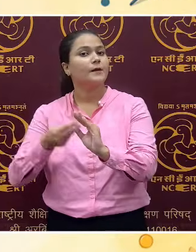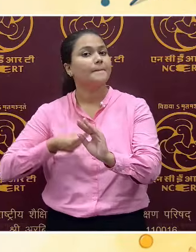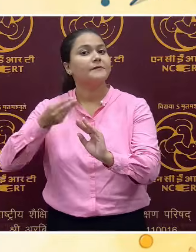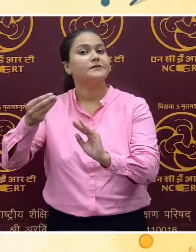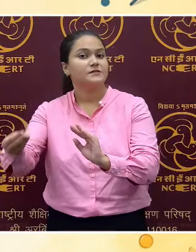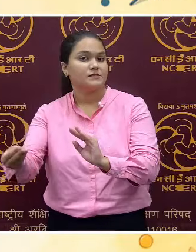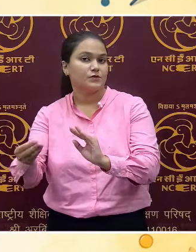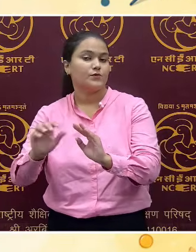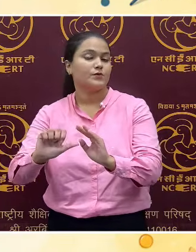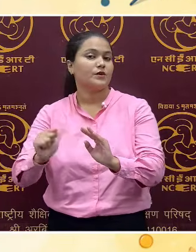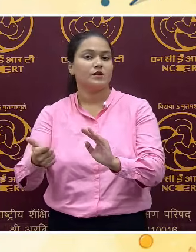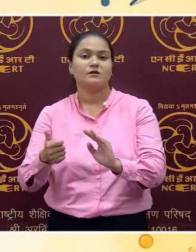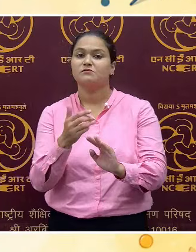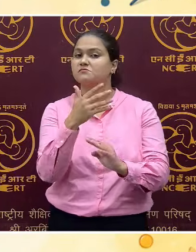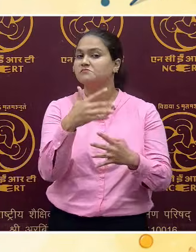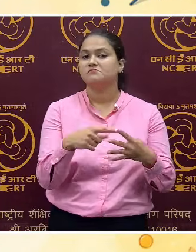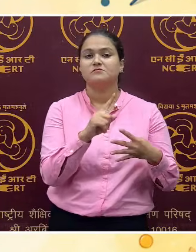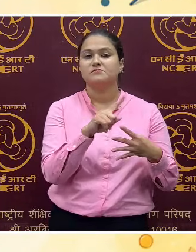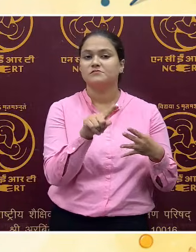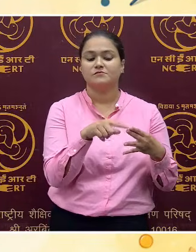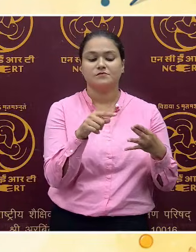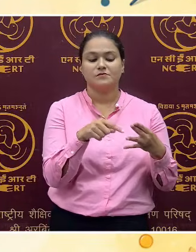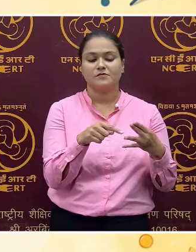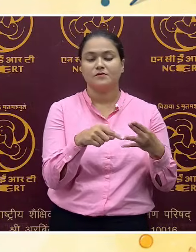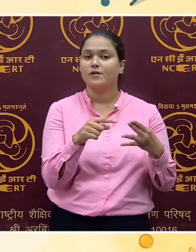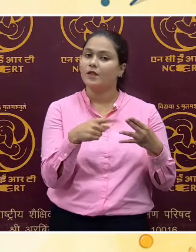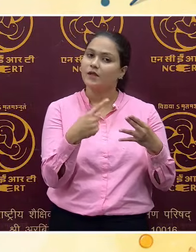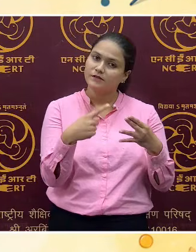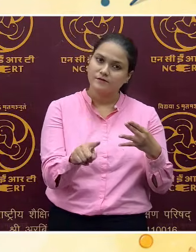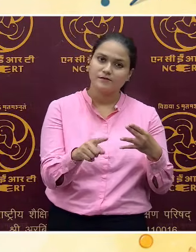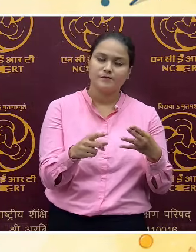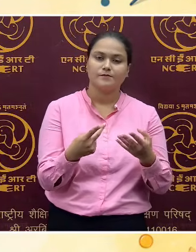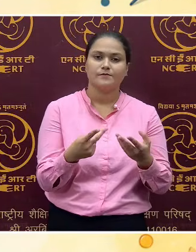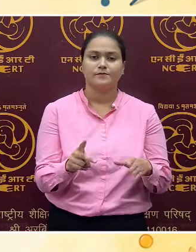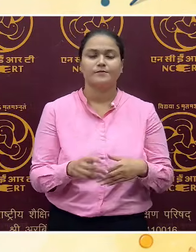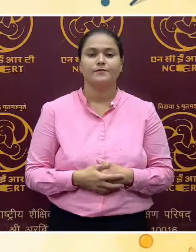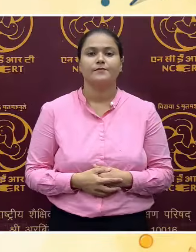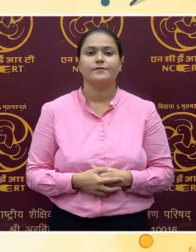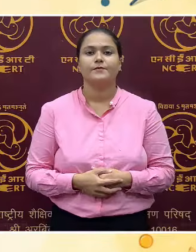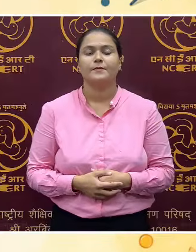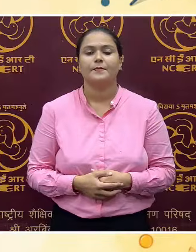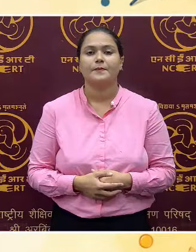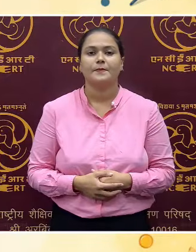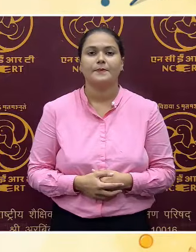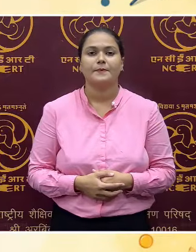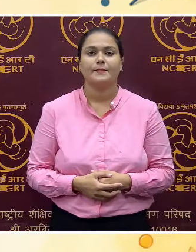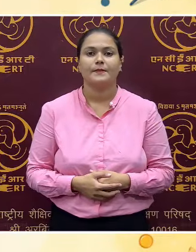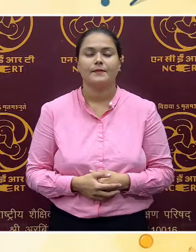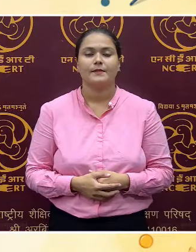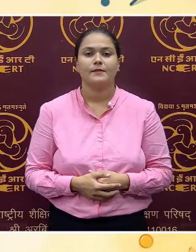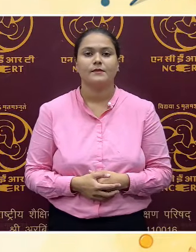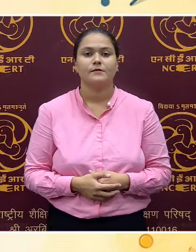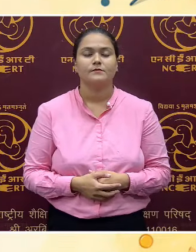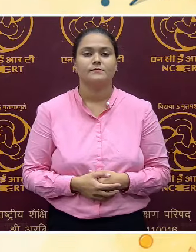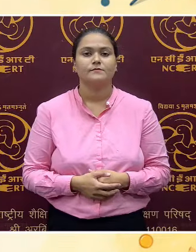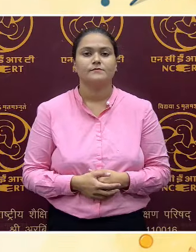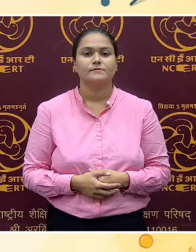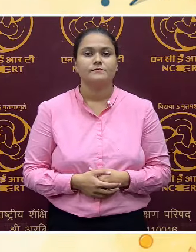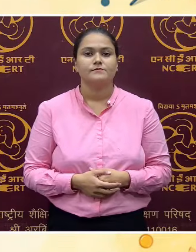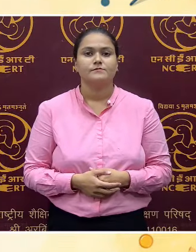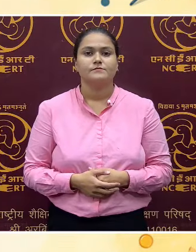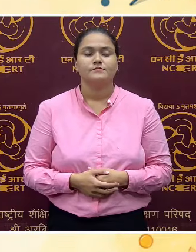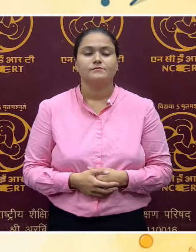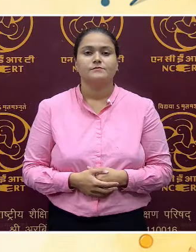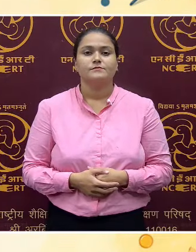the other options do not say that. The other options are in different tenses. Okay.